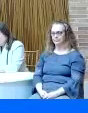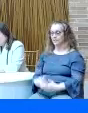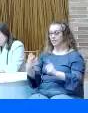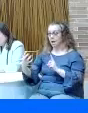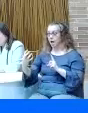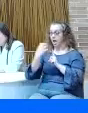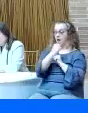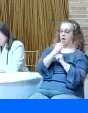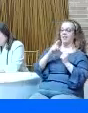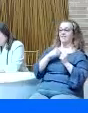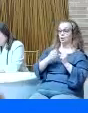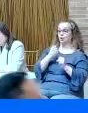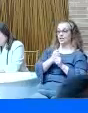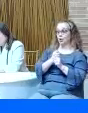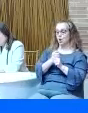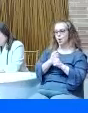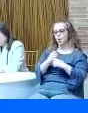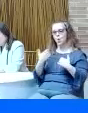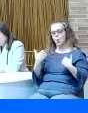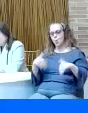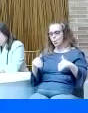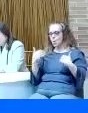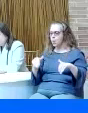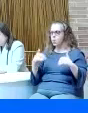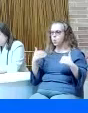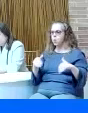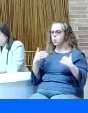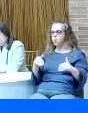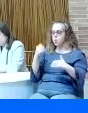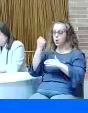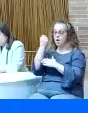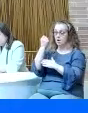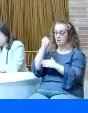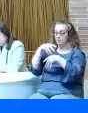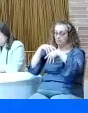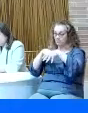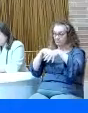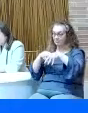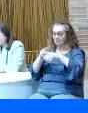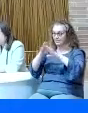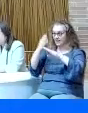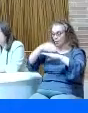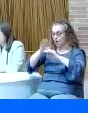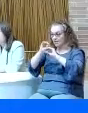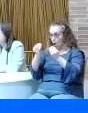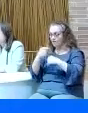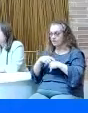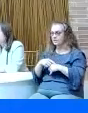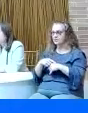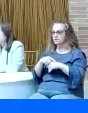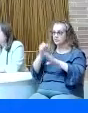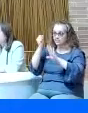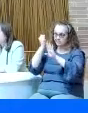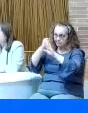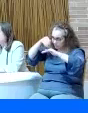housing by prohibiting discrimination based on race color religion and national origin changing attitudes and behaviors proved to